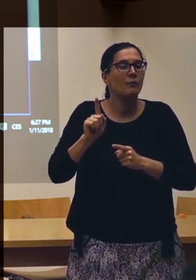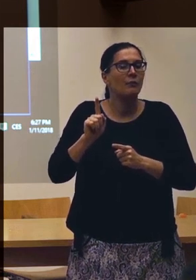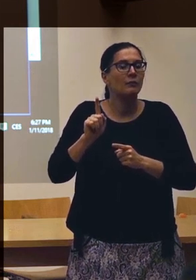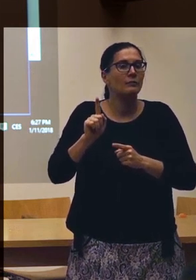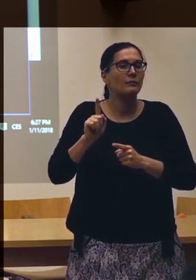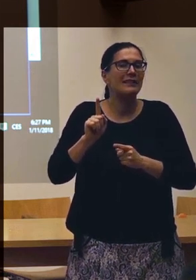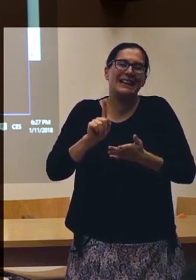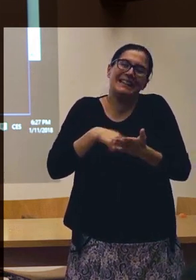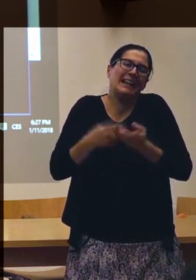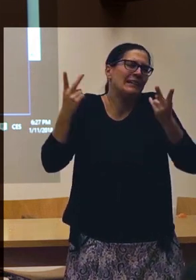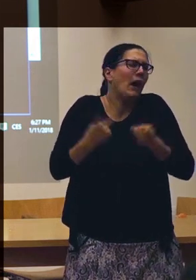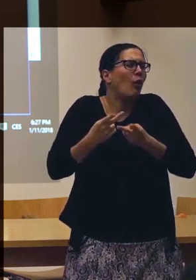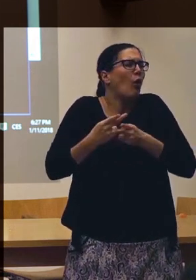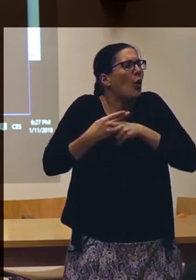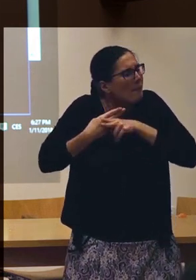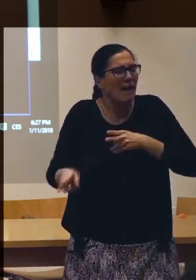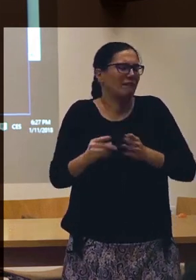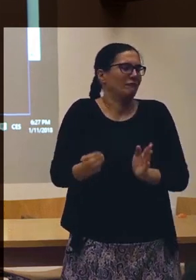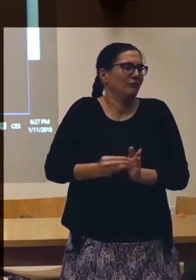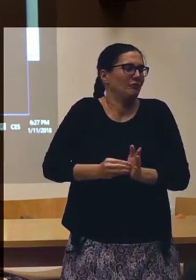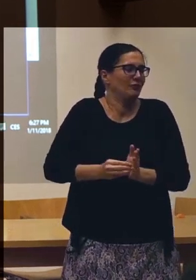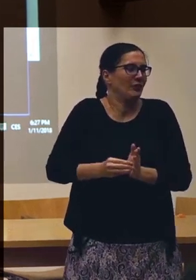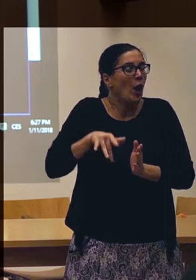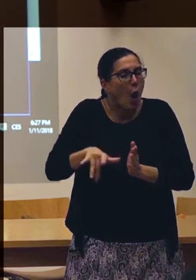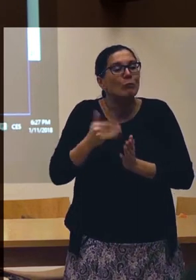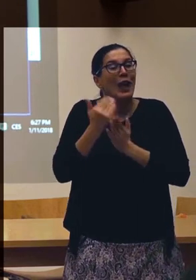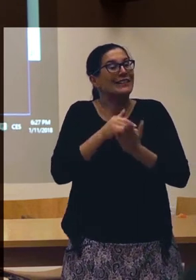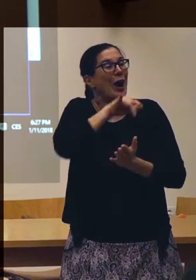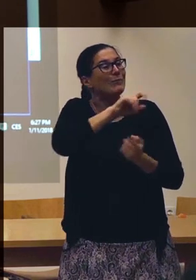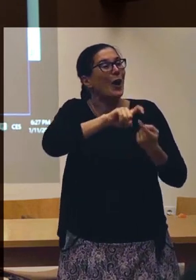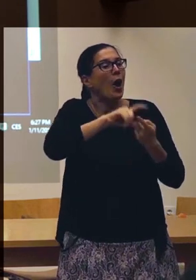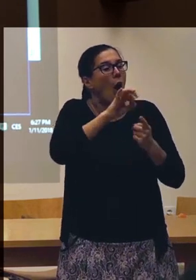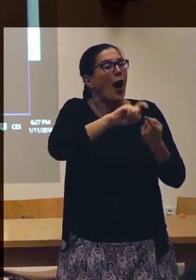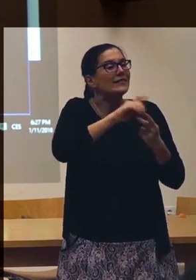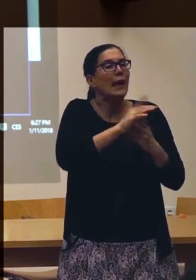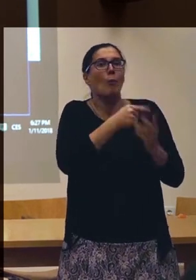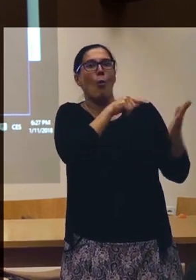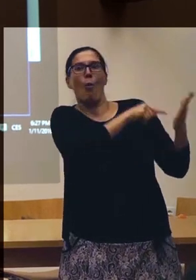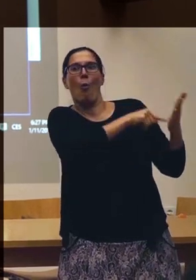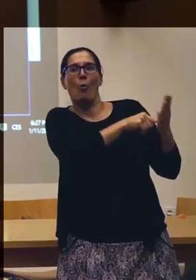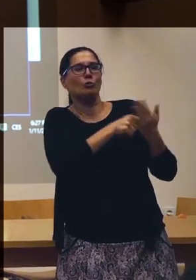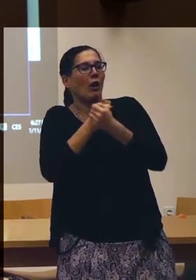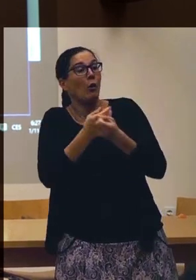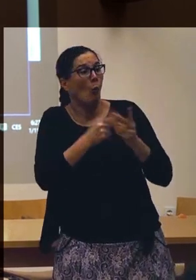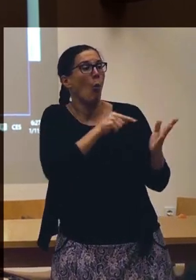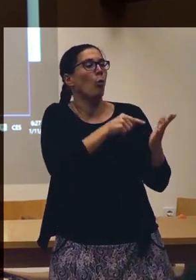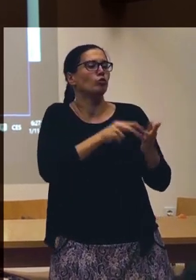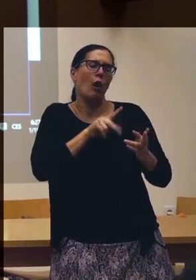it's not ideal. So sometimes it's helping and sometimes not. Because, for